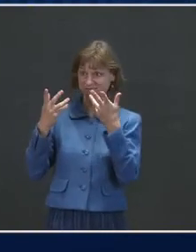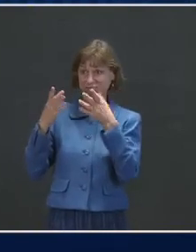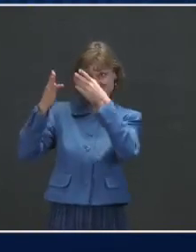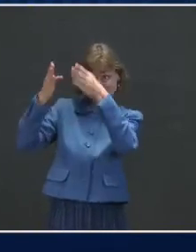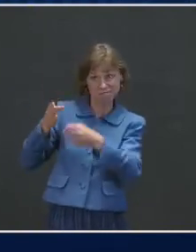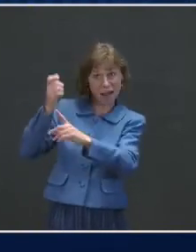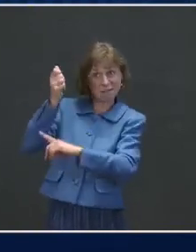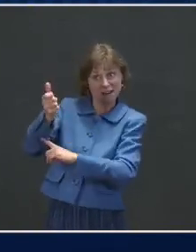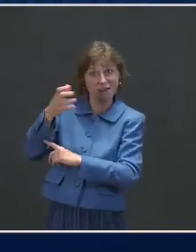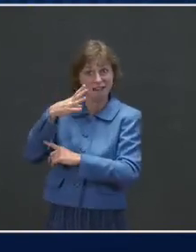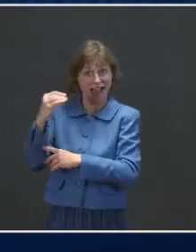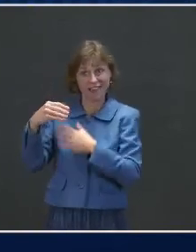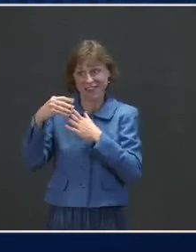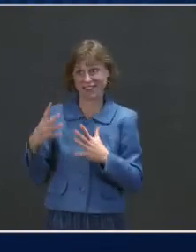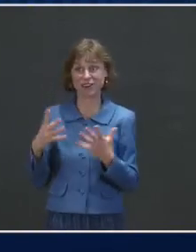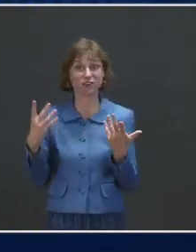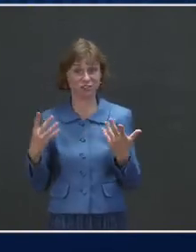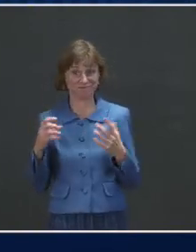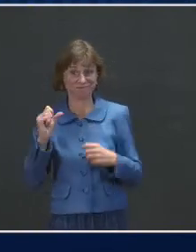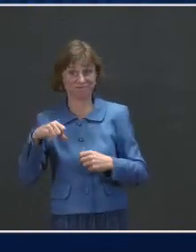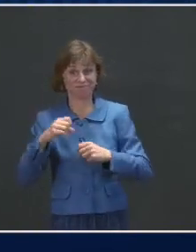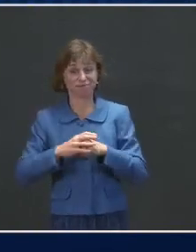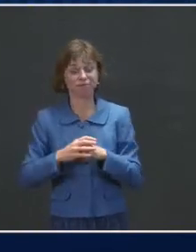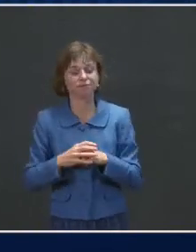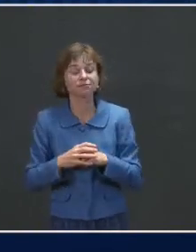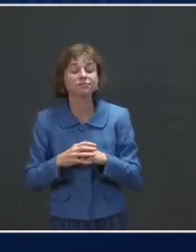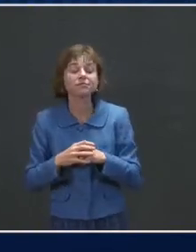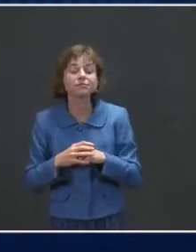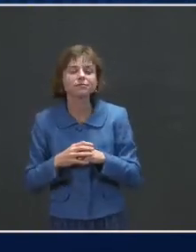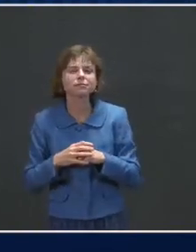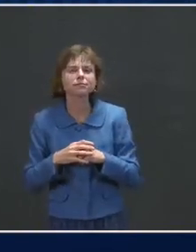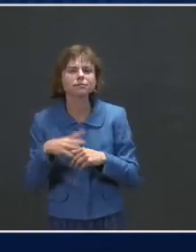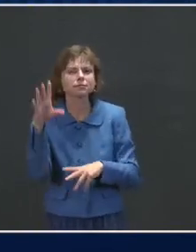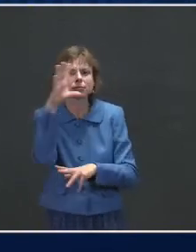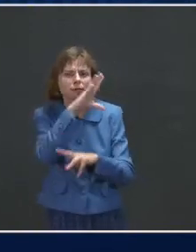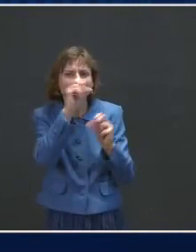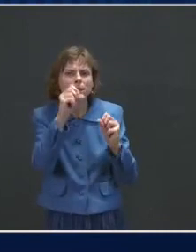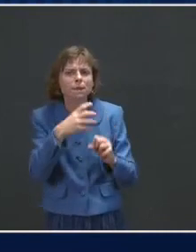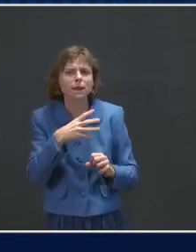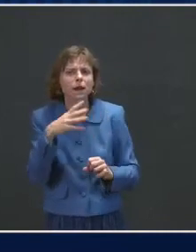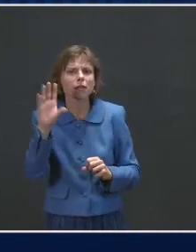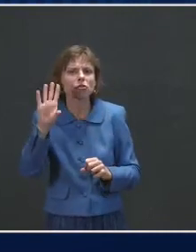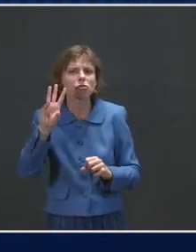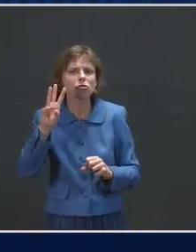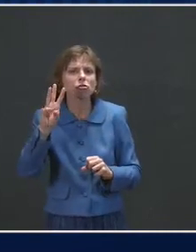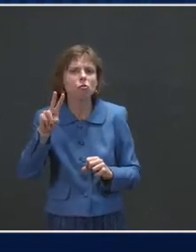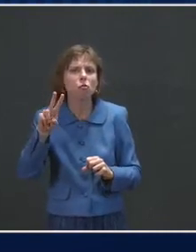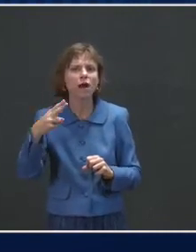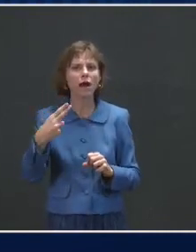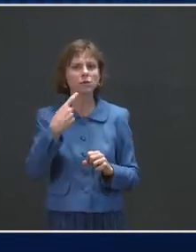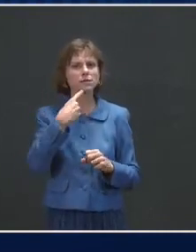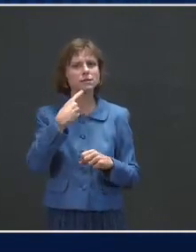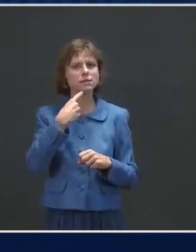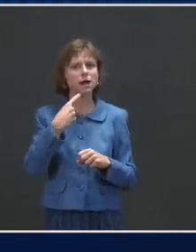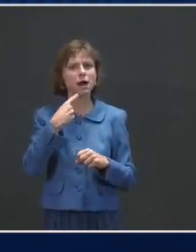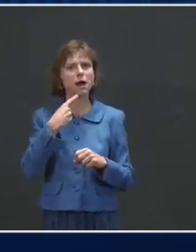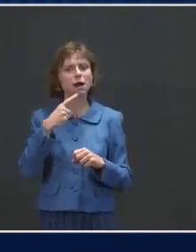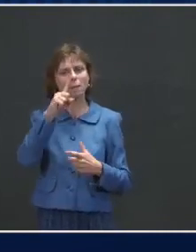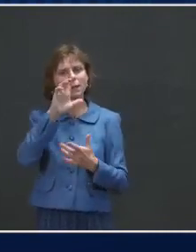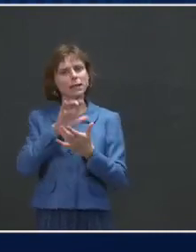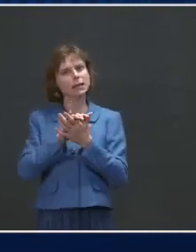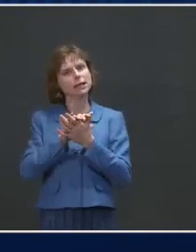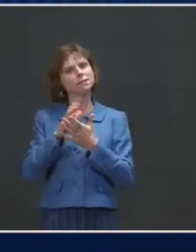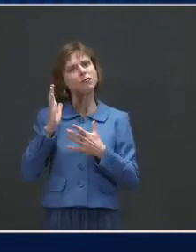determination made at this point in time. Okay, and so on impeachment, the president and the White House has not said either way if he believes that former President Trump should be